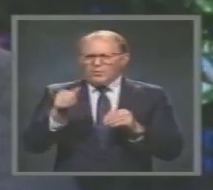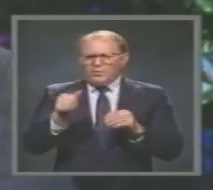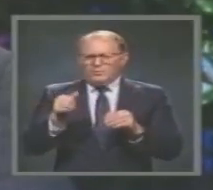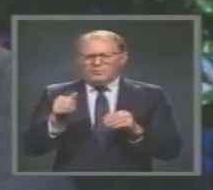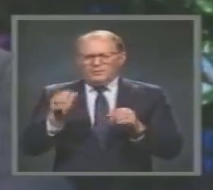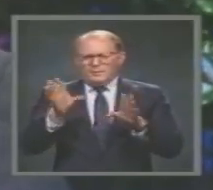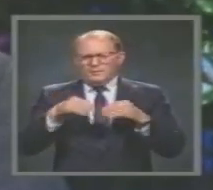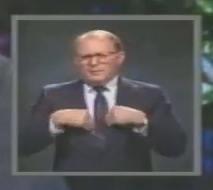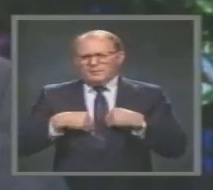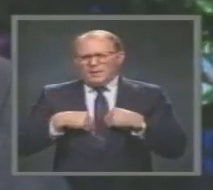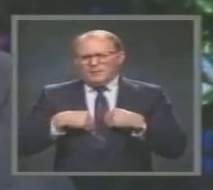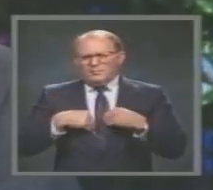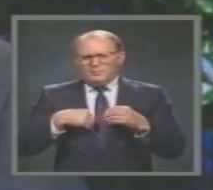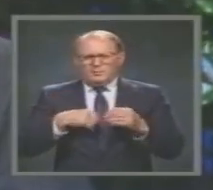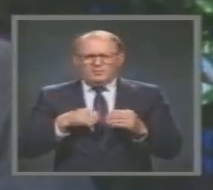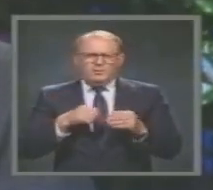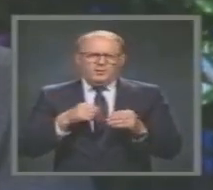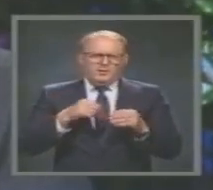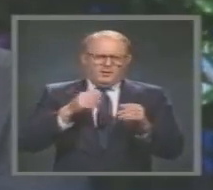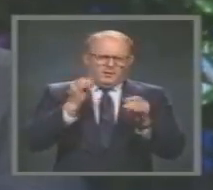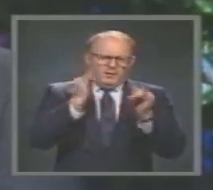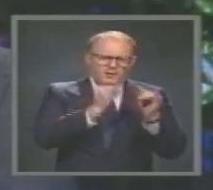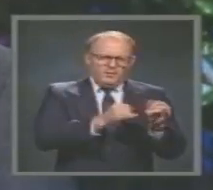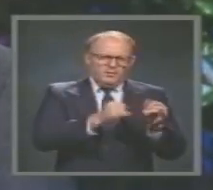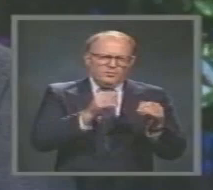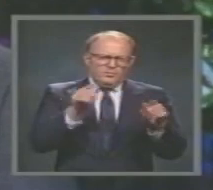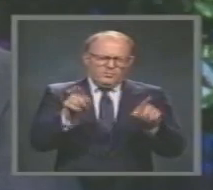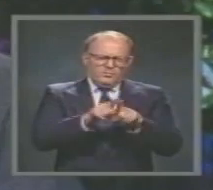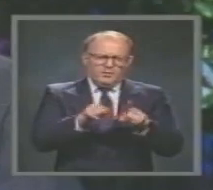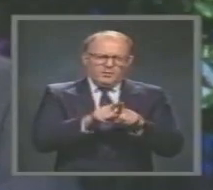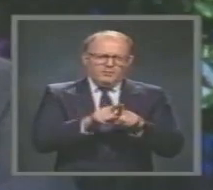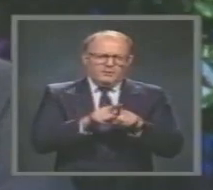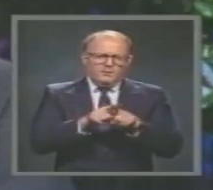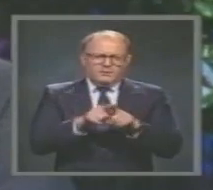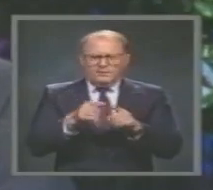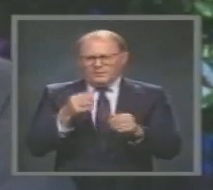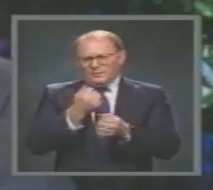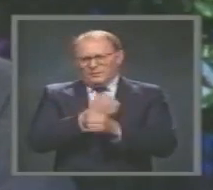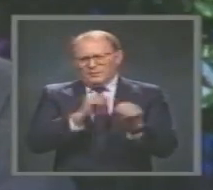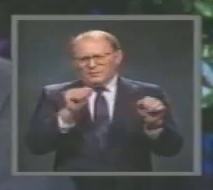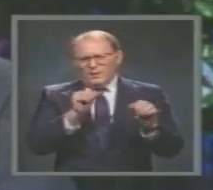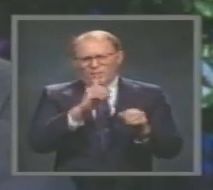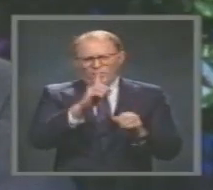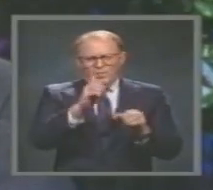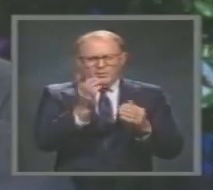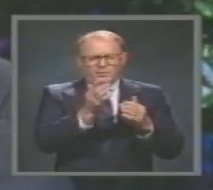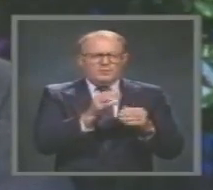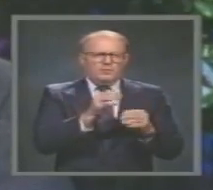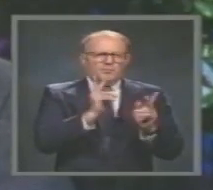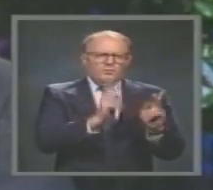the person to take the life of another in order to serve the interests of one party or both.